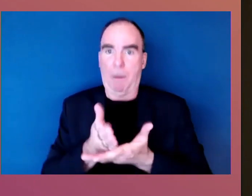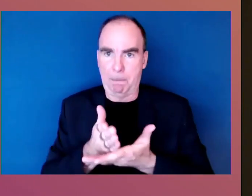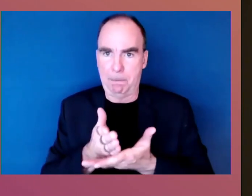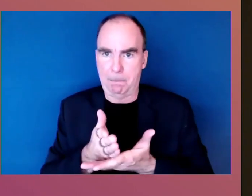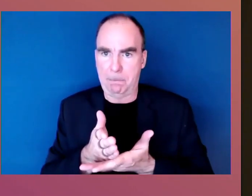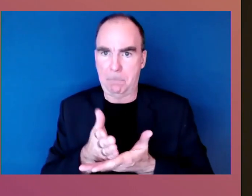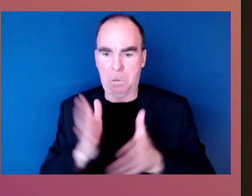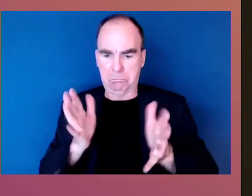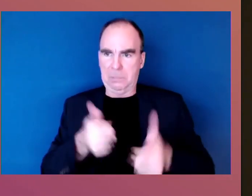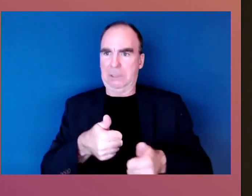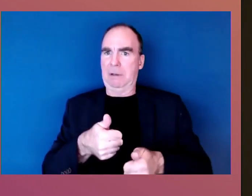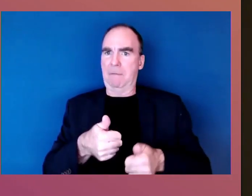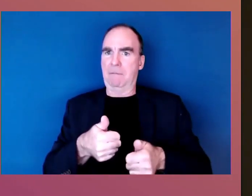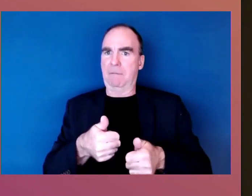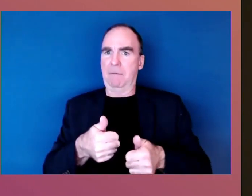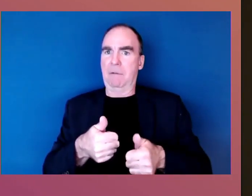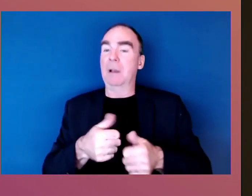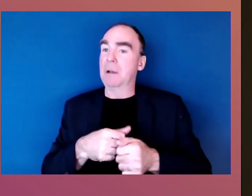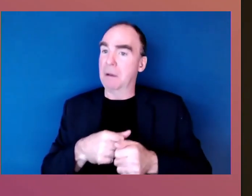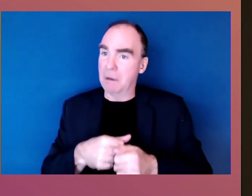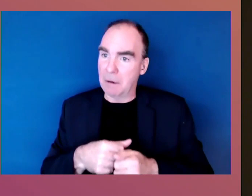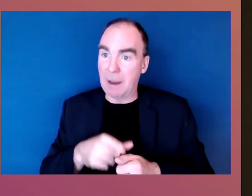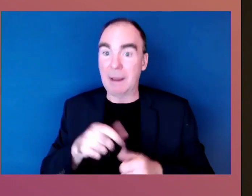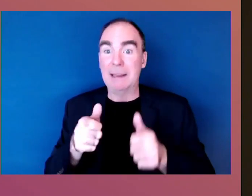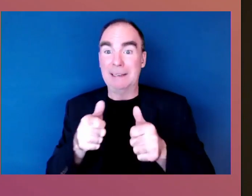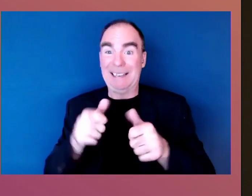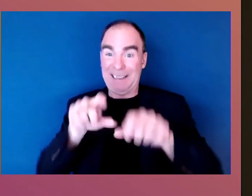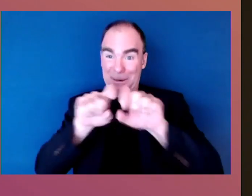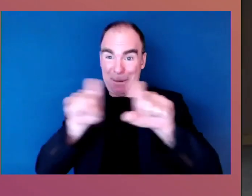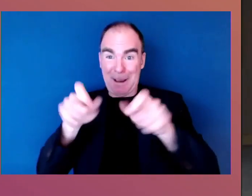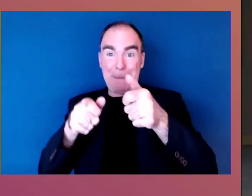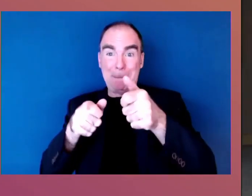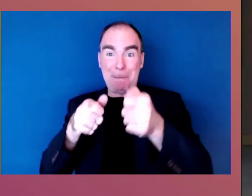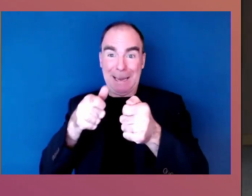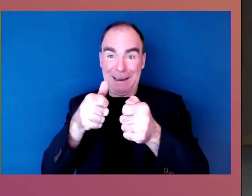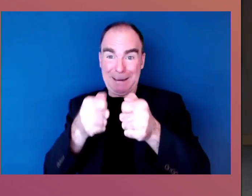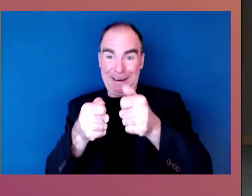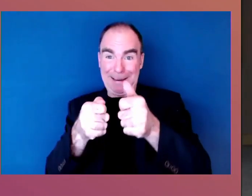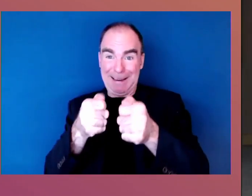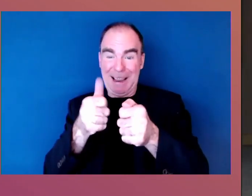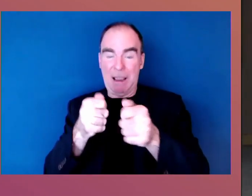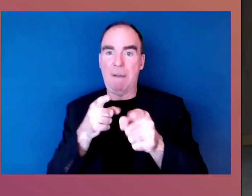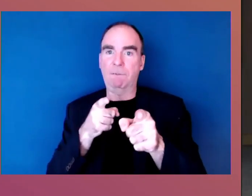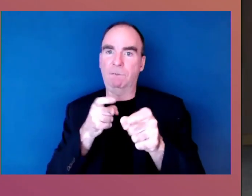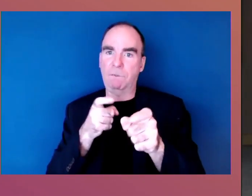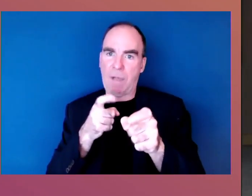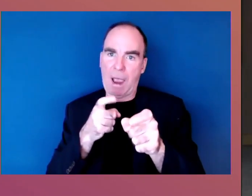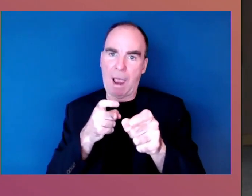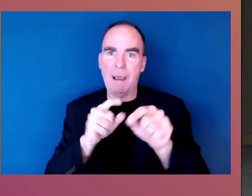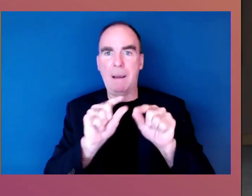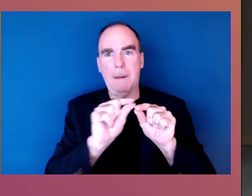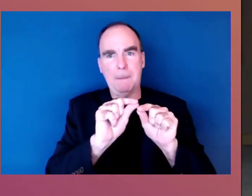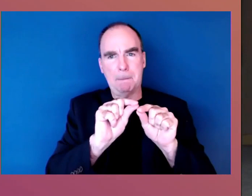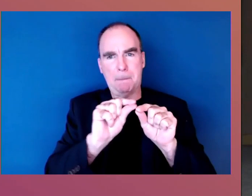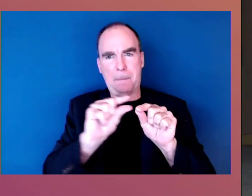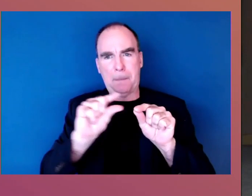by buttons on the handle. And the walking speed is set 0 to 1 meter